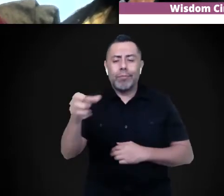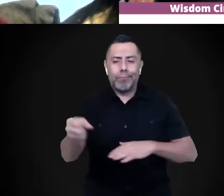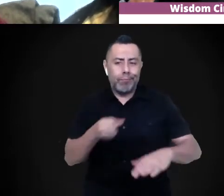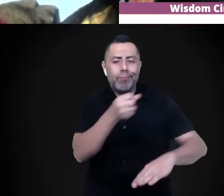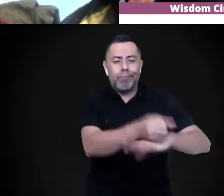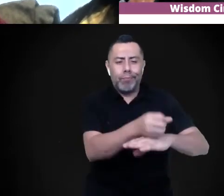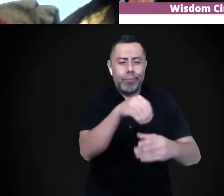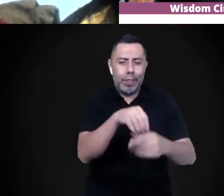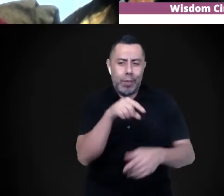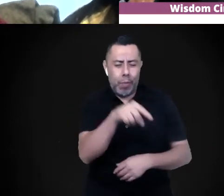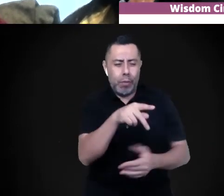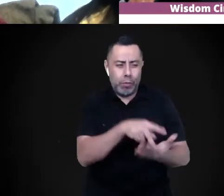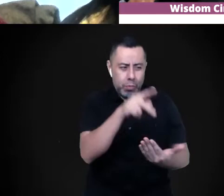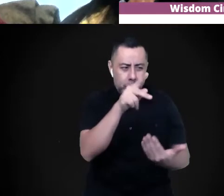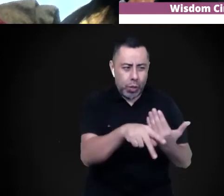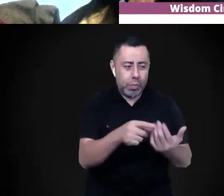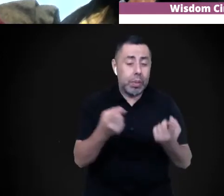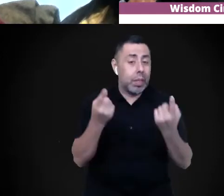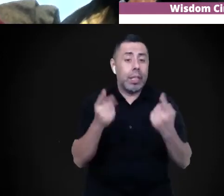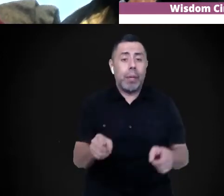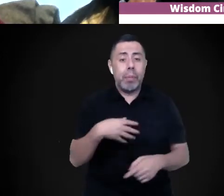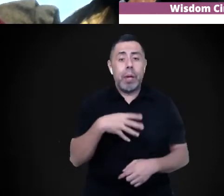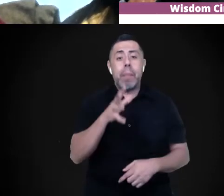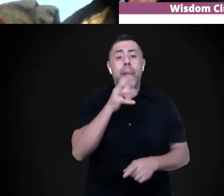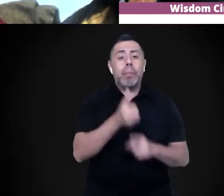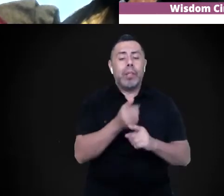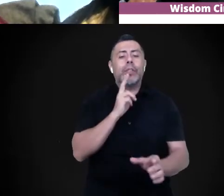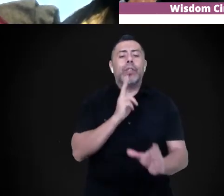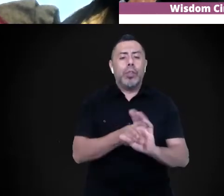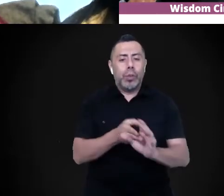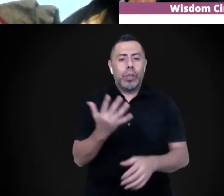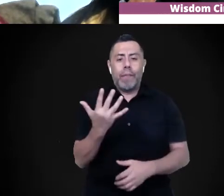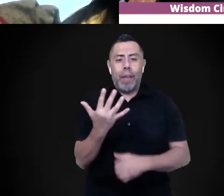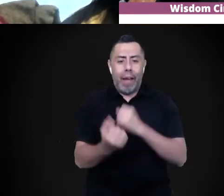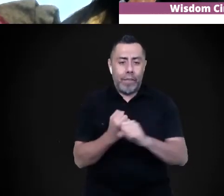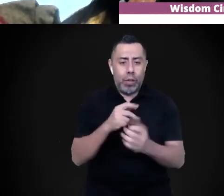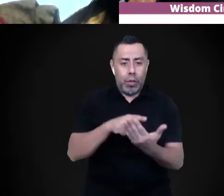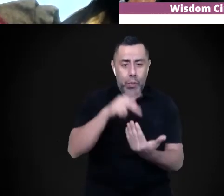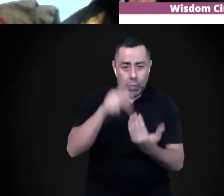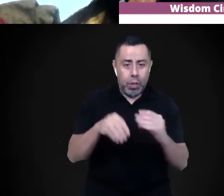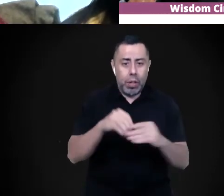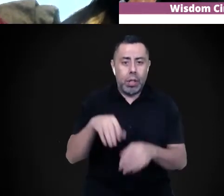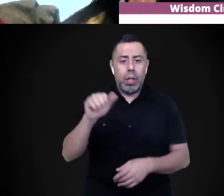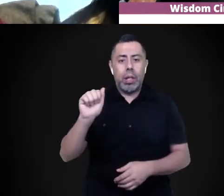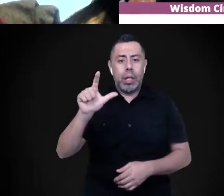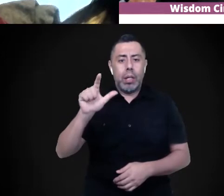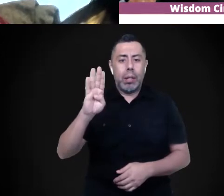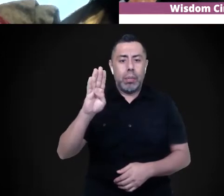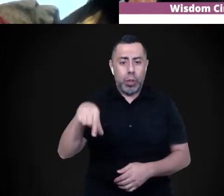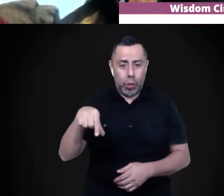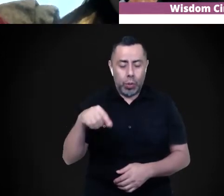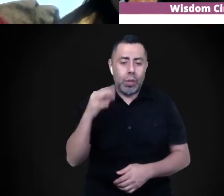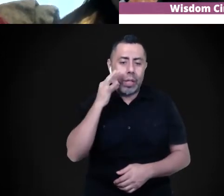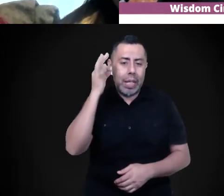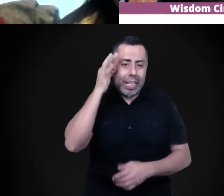be a part of a five-year program that she went to in Albuquerque Indian School.